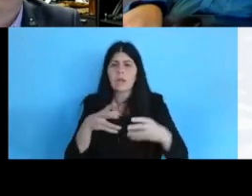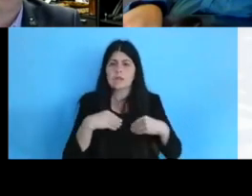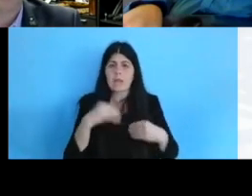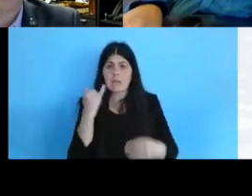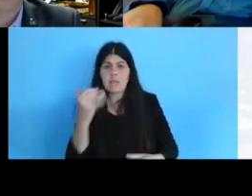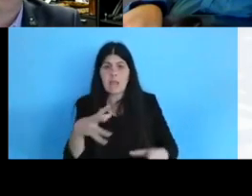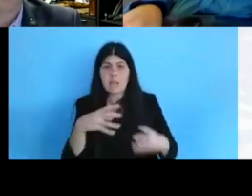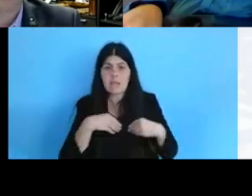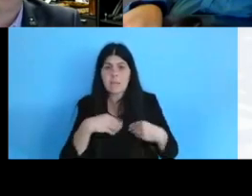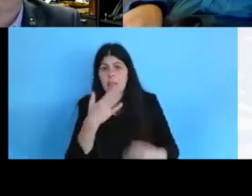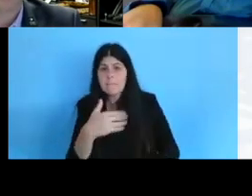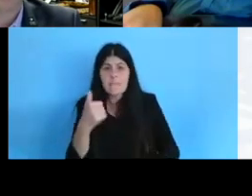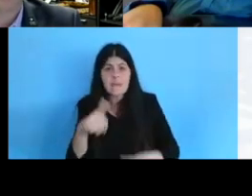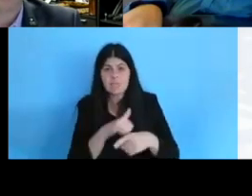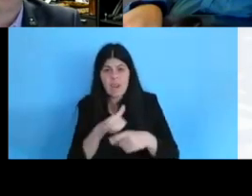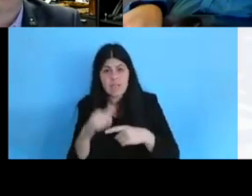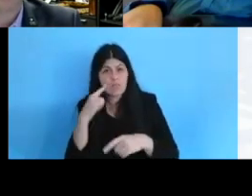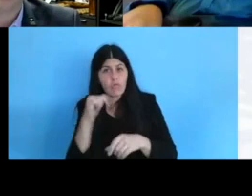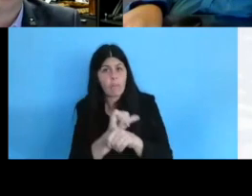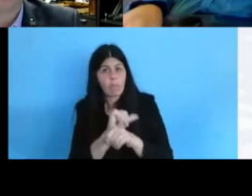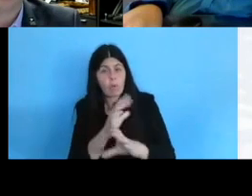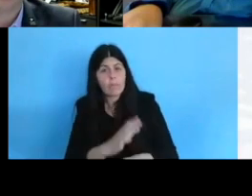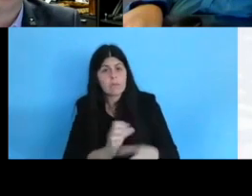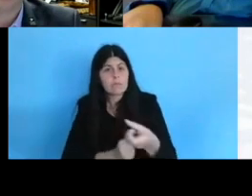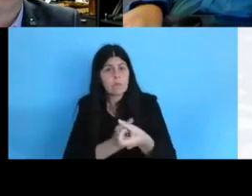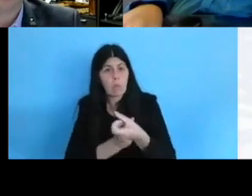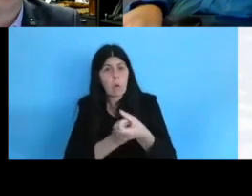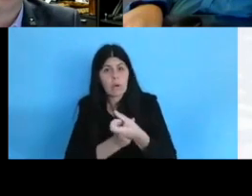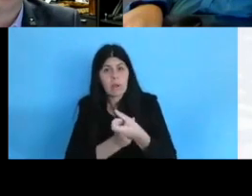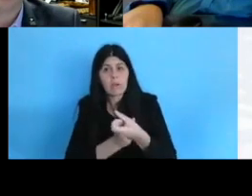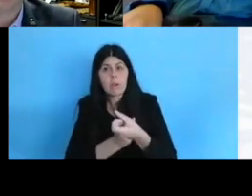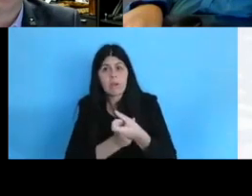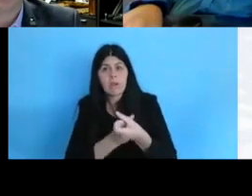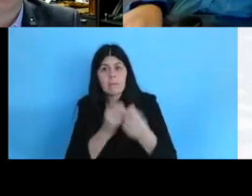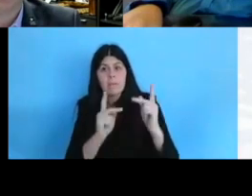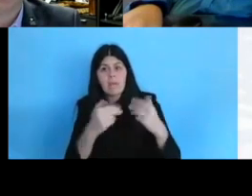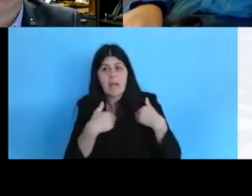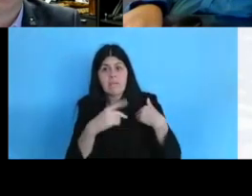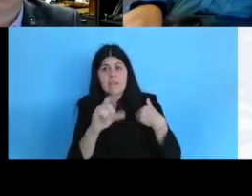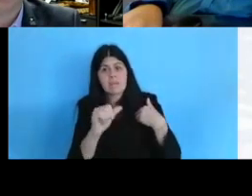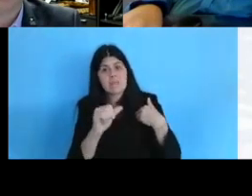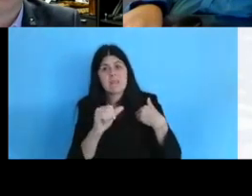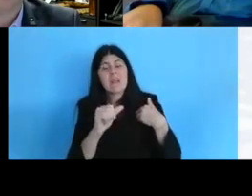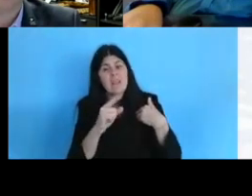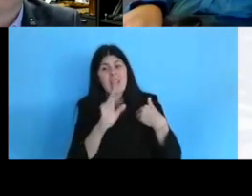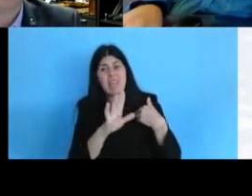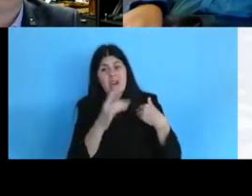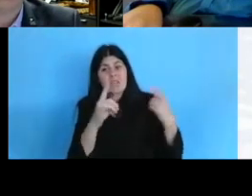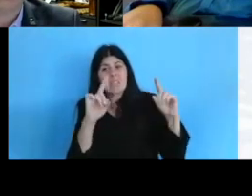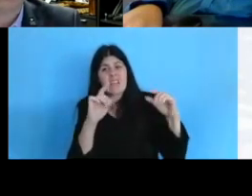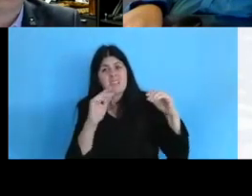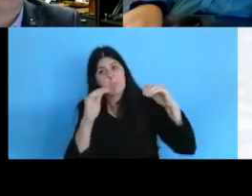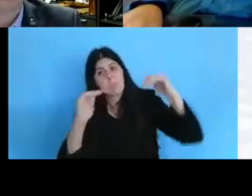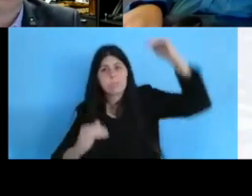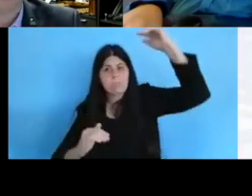have vastly outperformed their peers. So that's all I have. We can move over to the next slide.